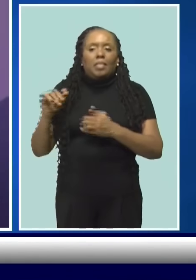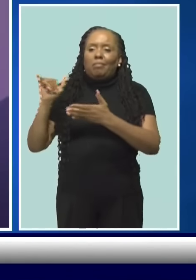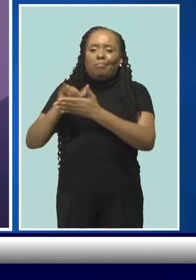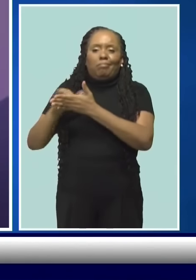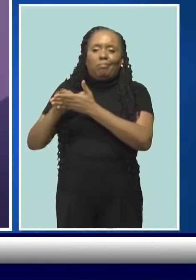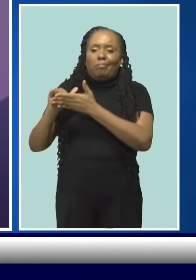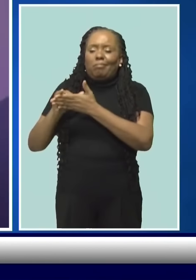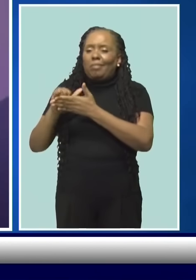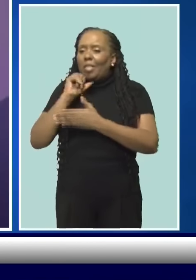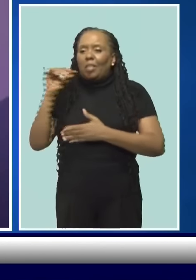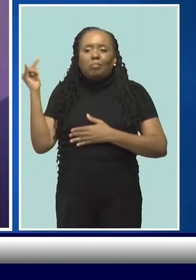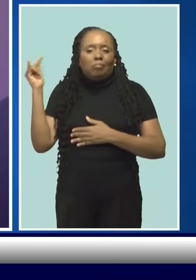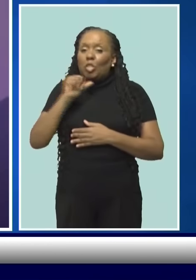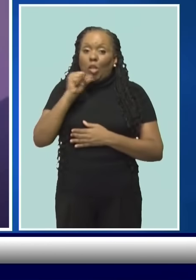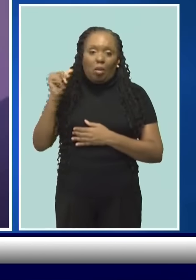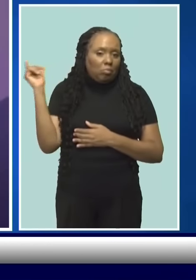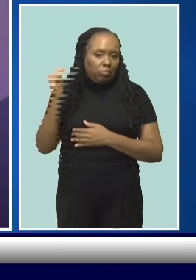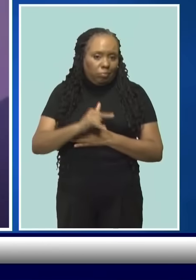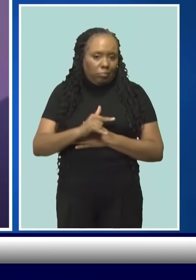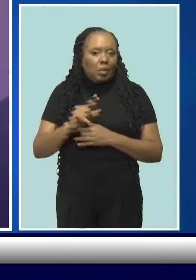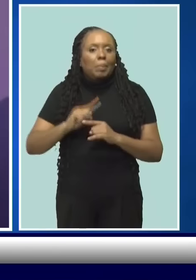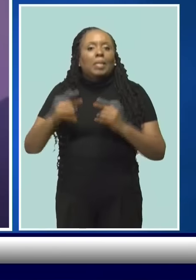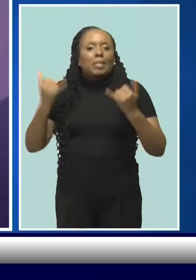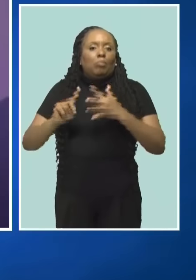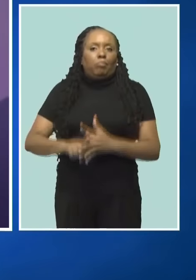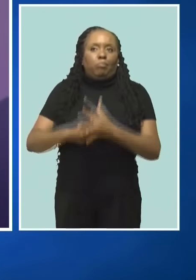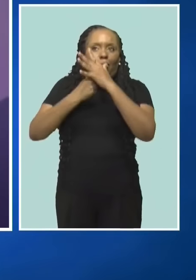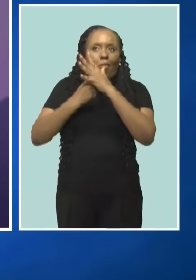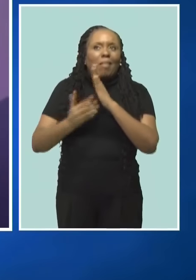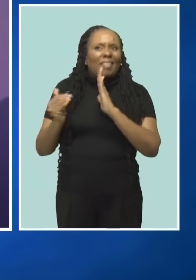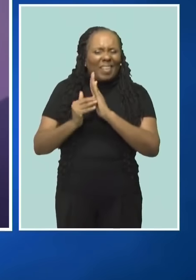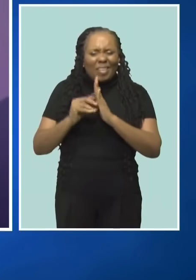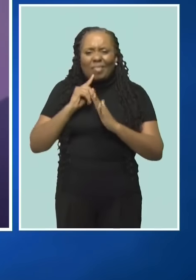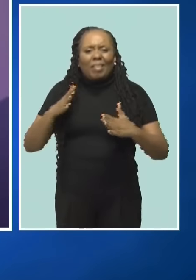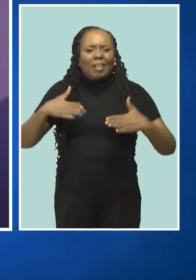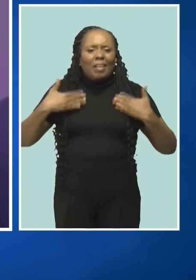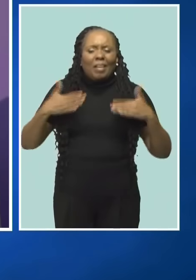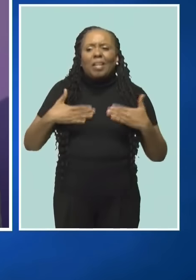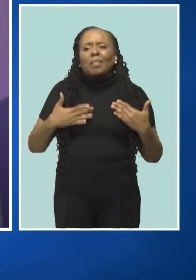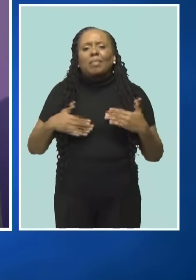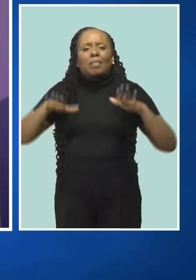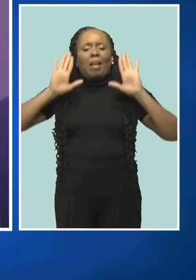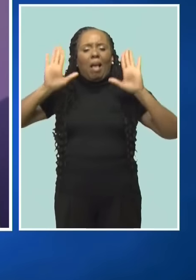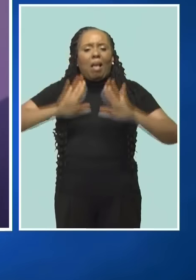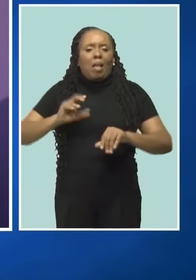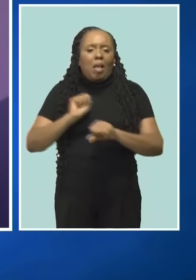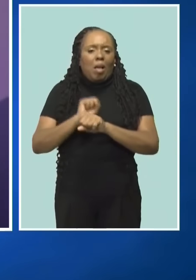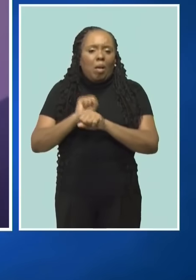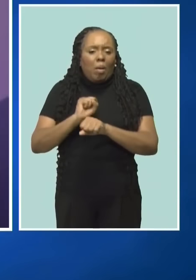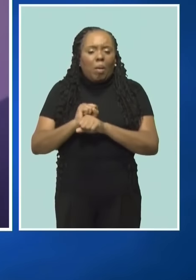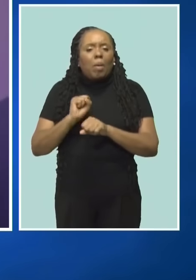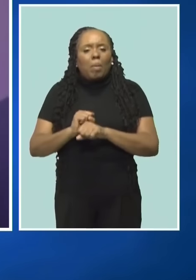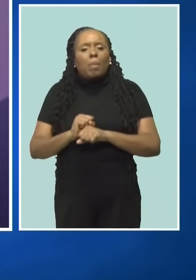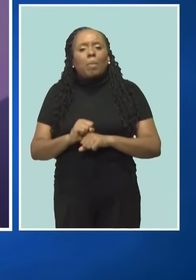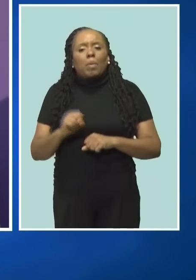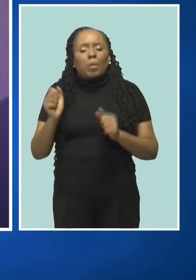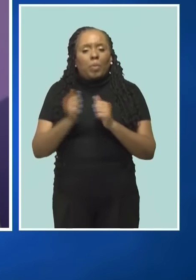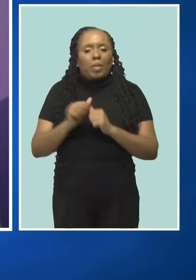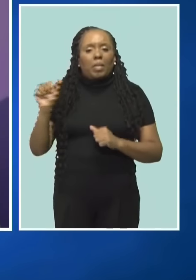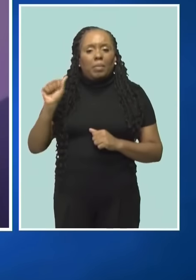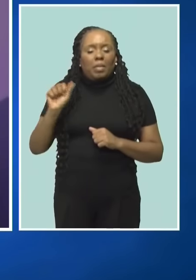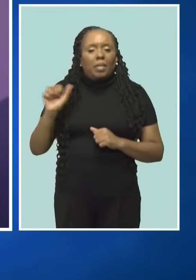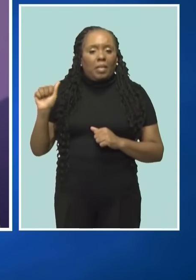Kennedy Airport. We're indeed pleased, and we will continue to maintain the excellent working relationship that we have with American